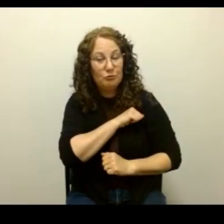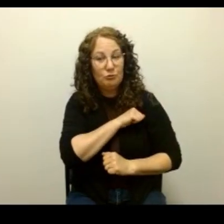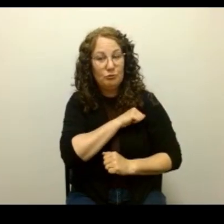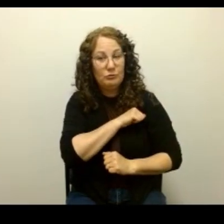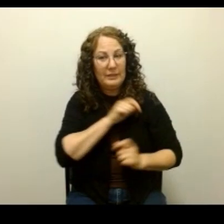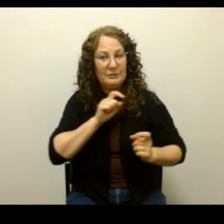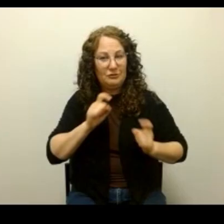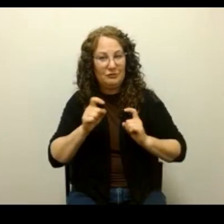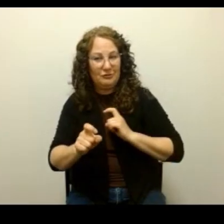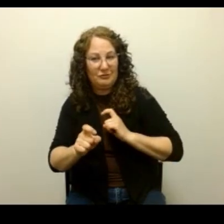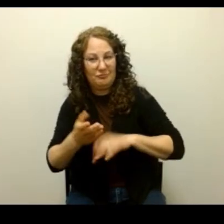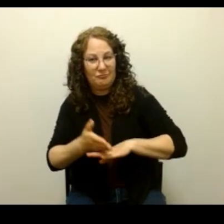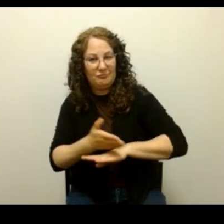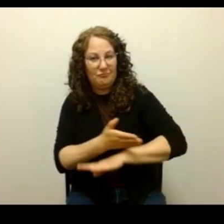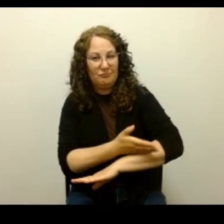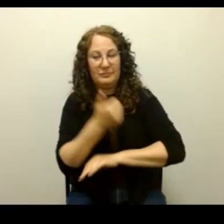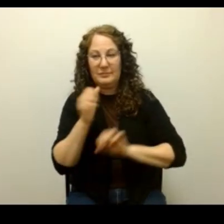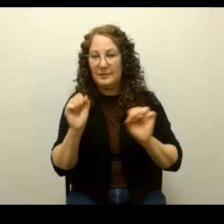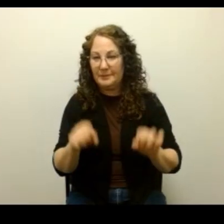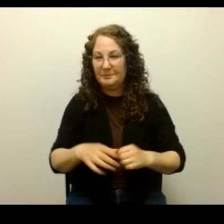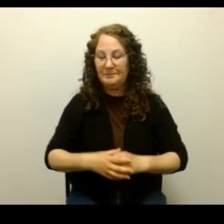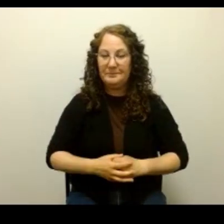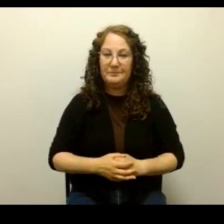evolve better.